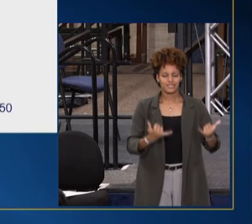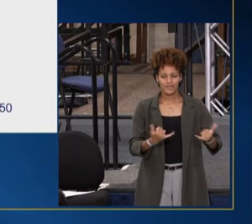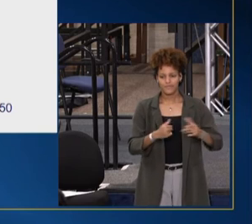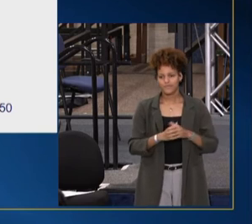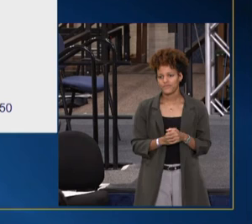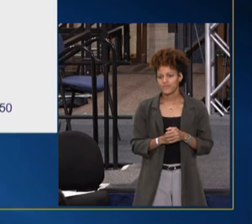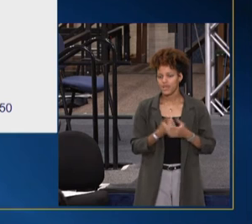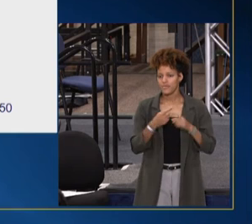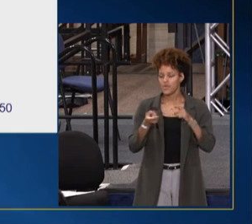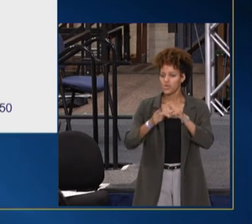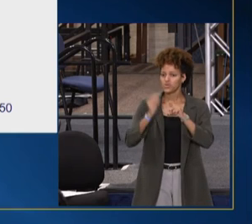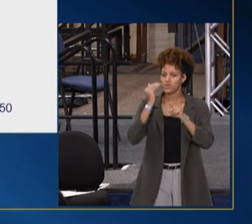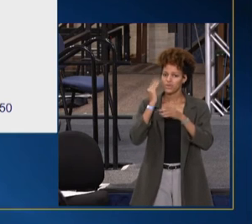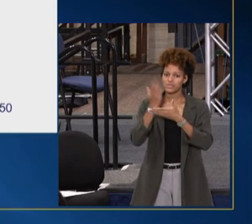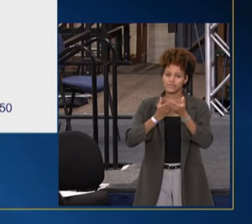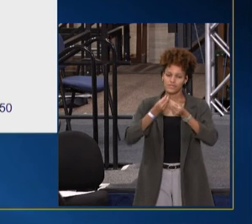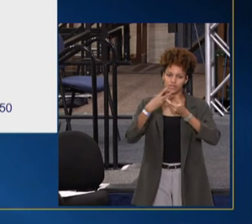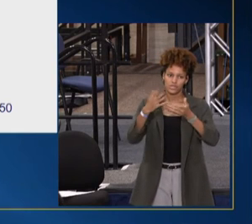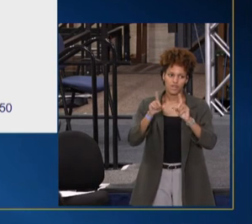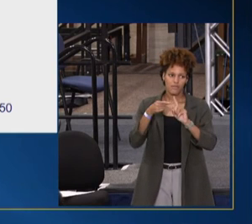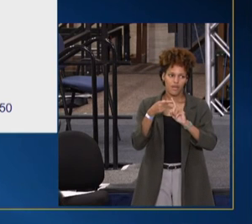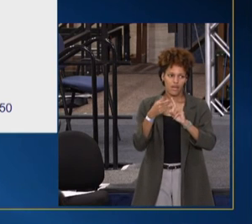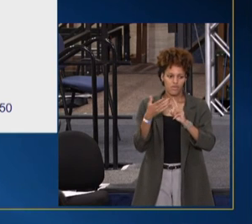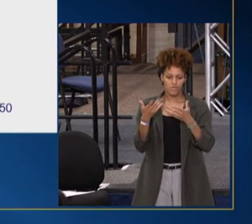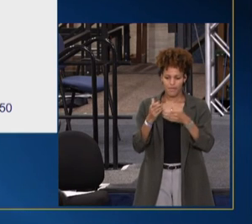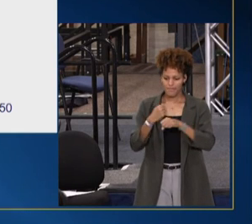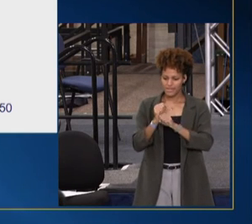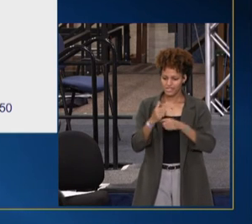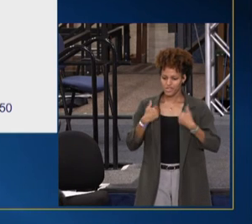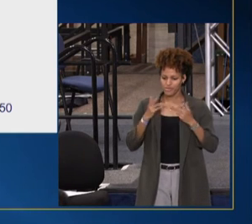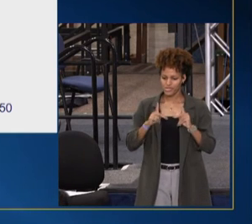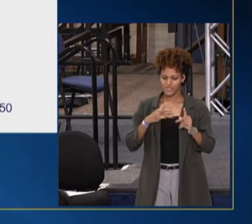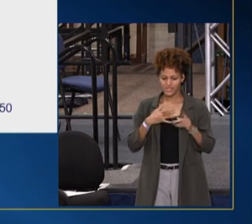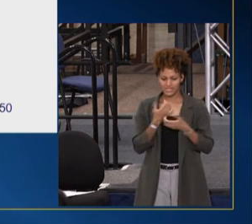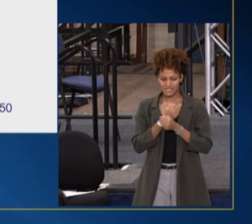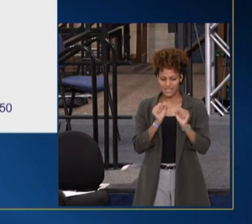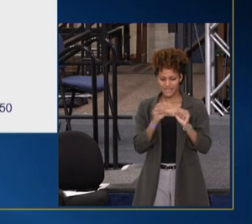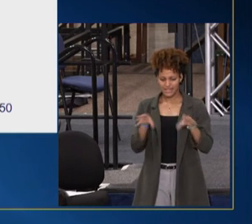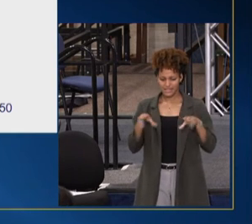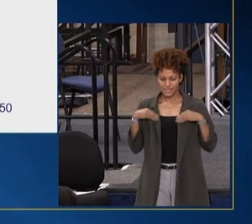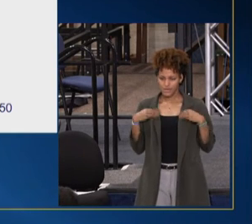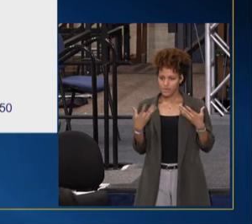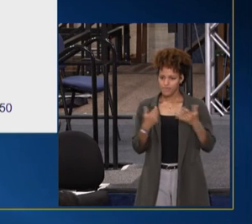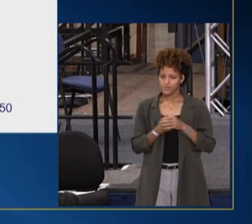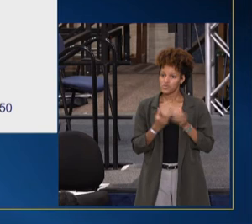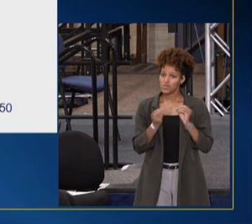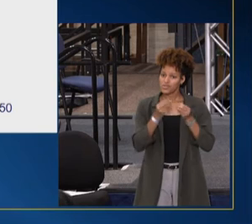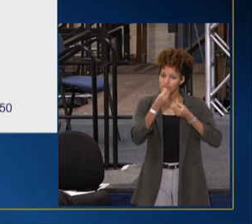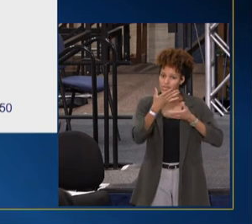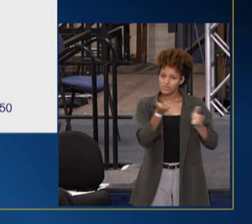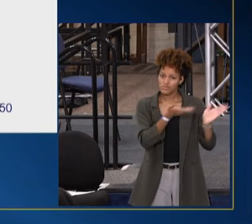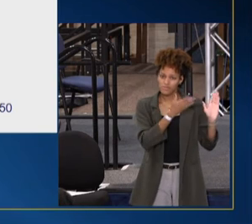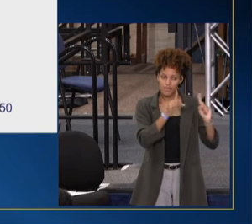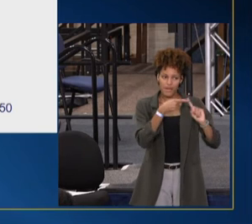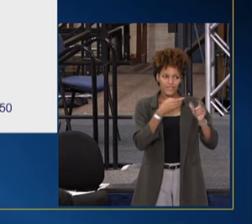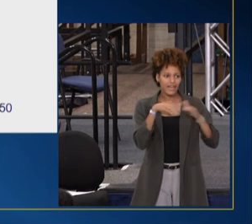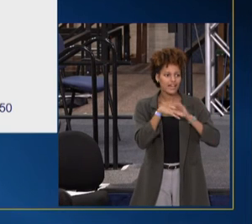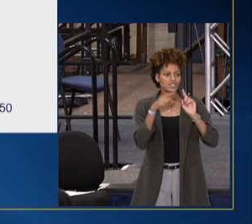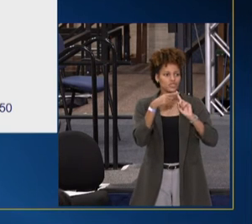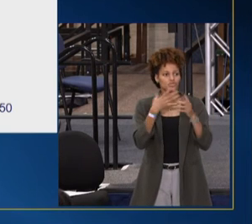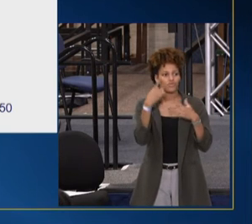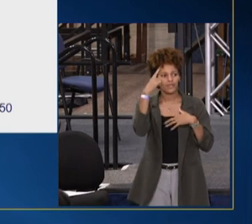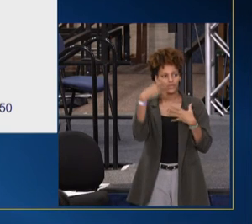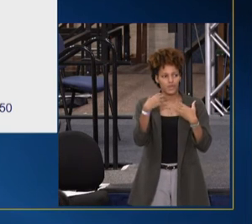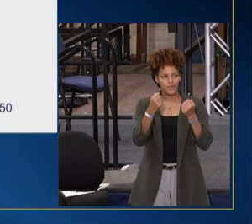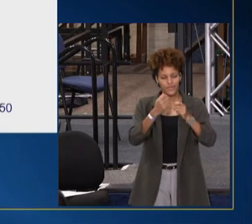But we also know information about what makes a young person feel safe and accepted. Here's a little bit more information about the access to mental health